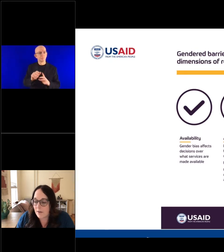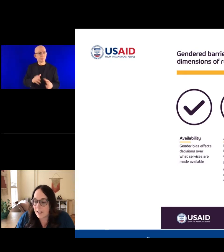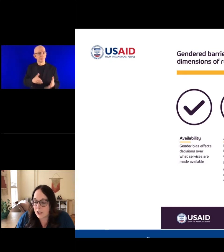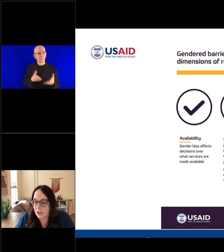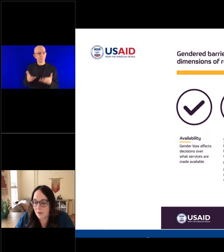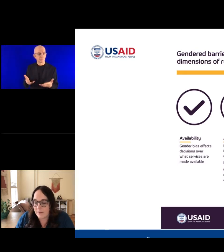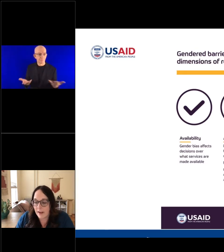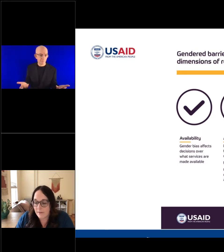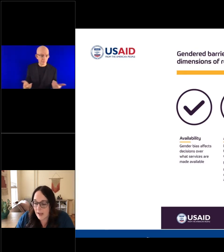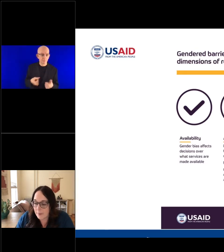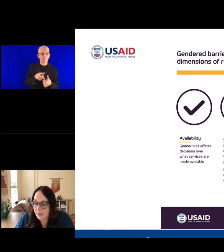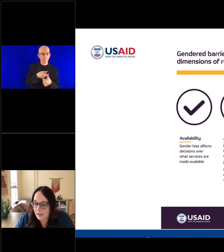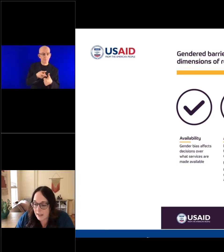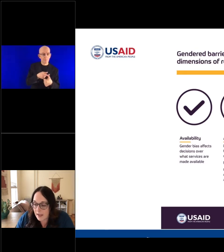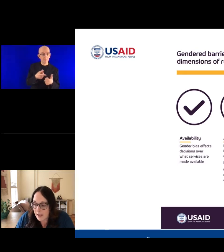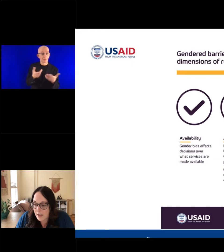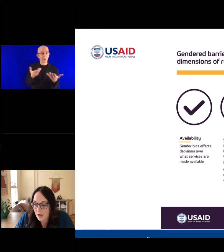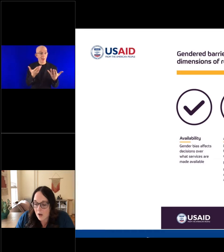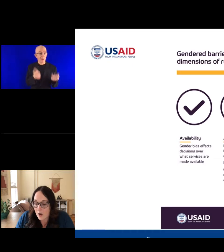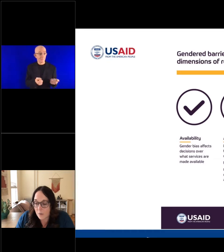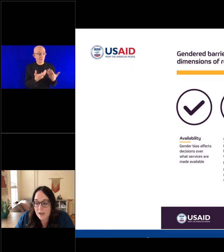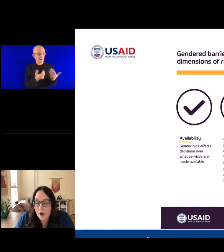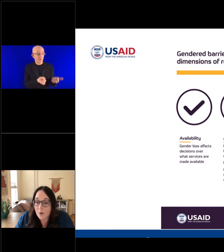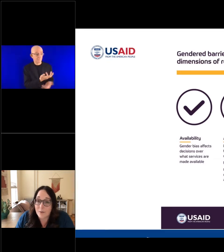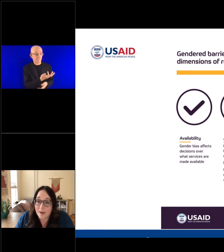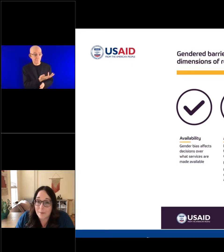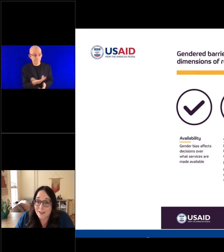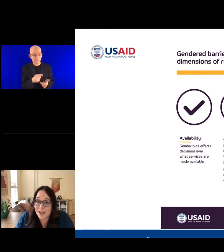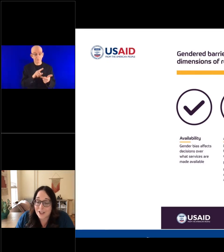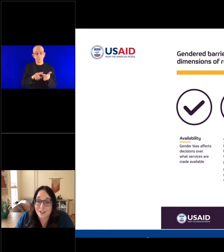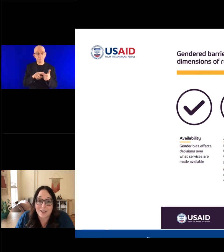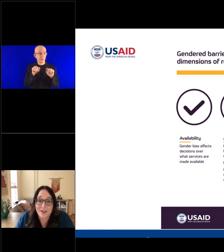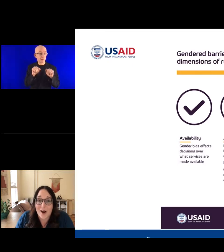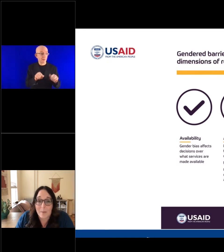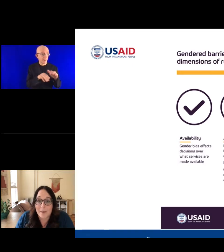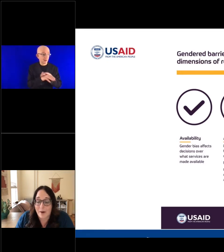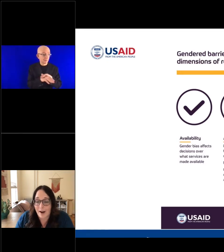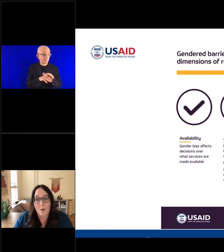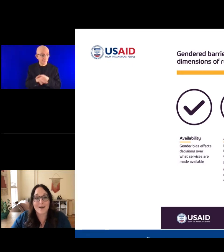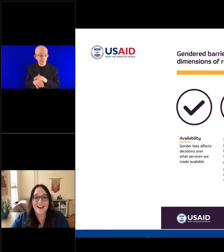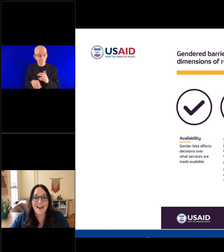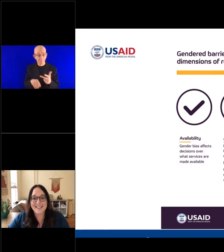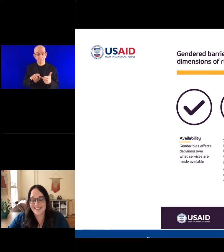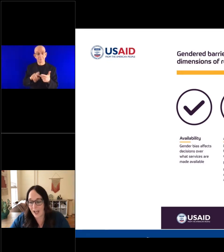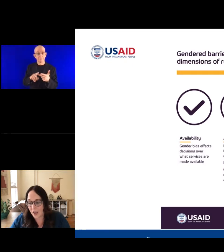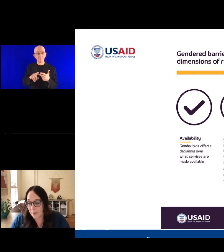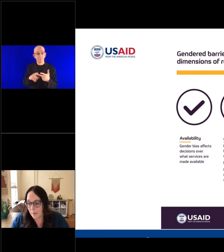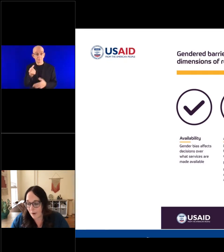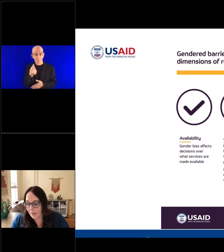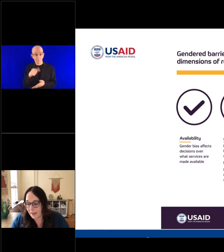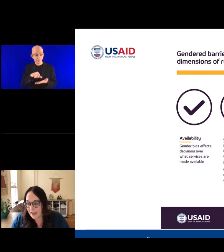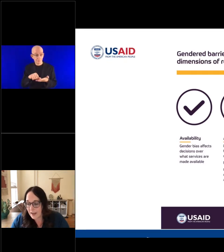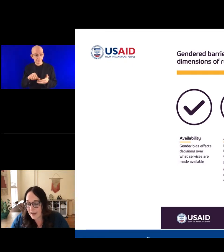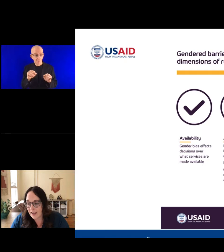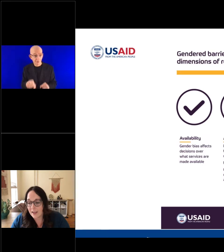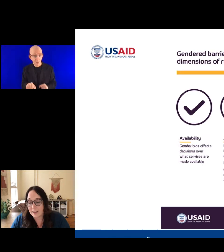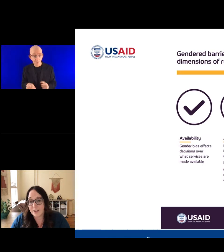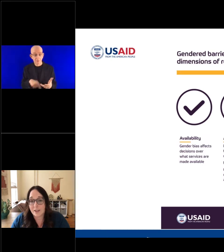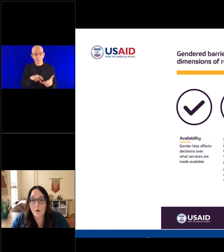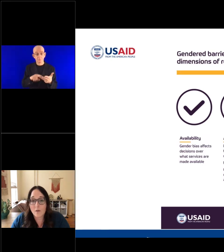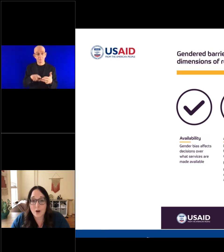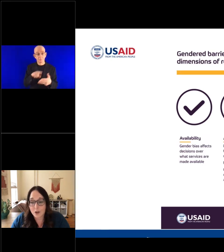So in relation to availability, we know that rehabilitation has not been prioritized in health more broadly,